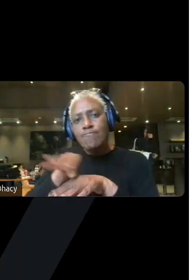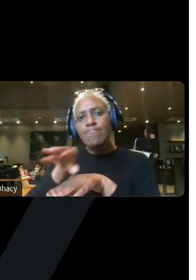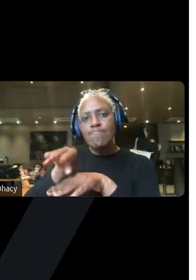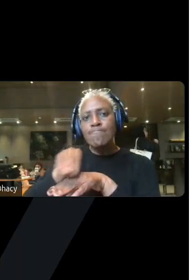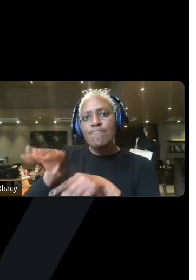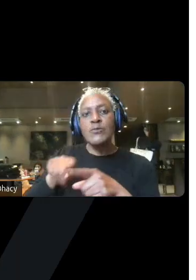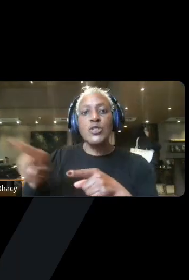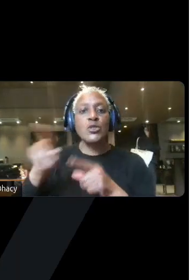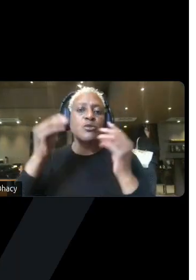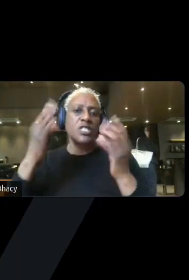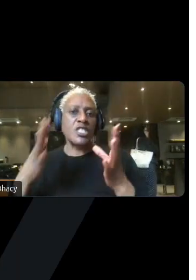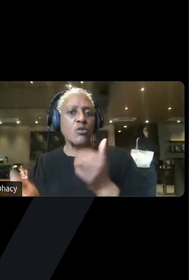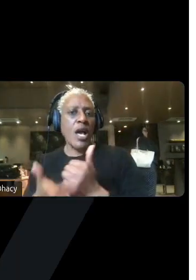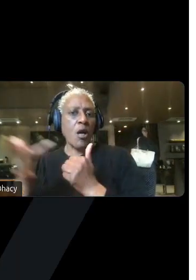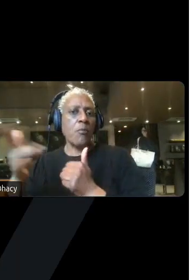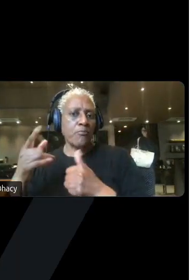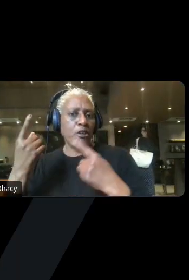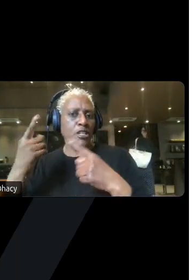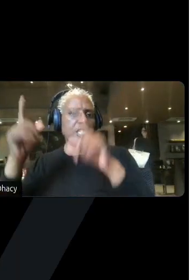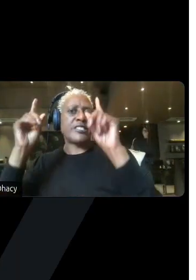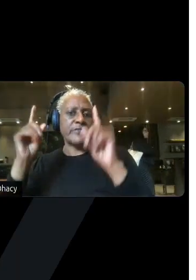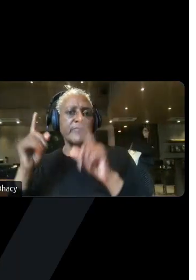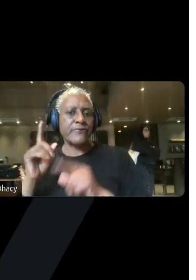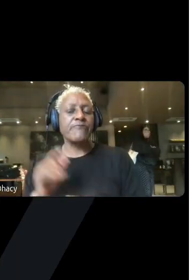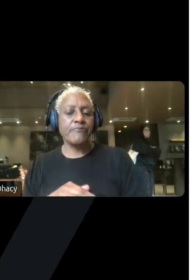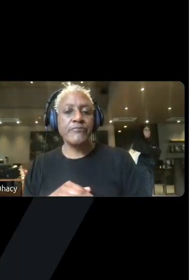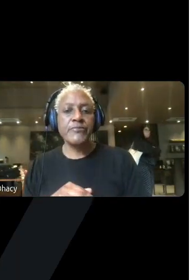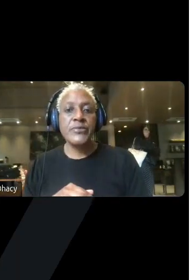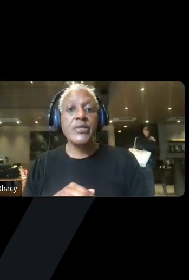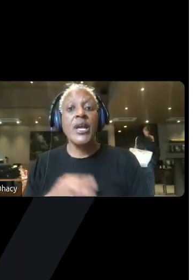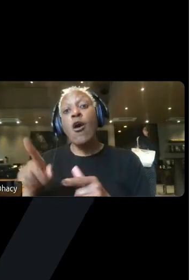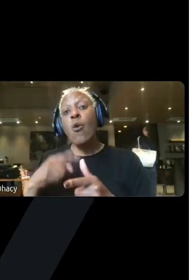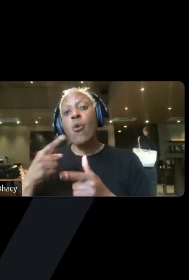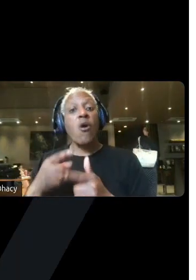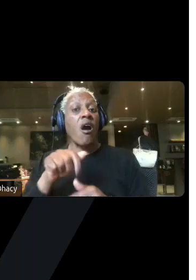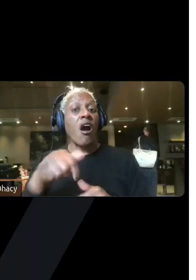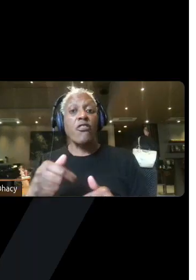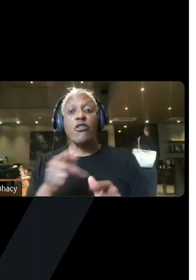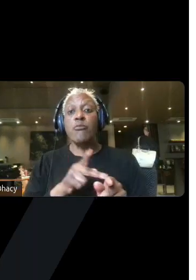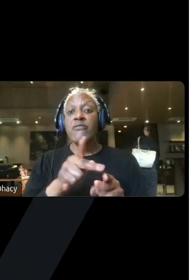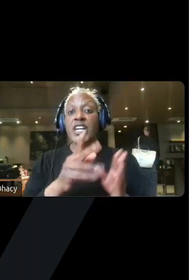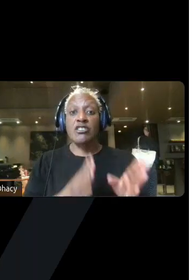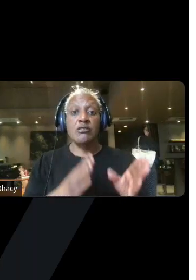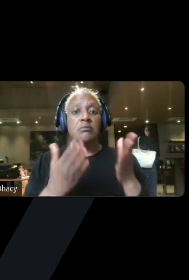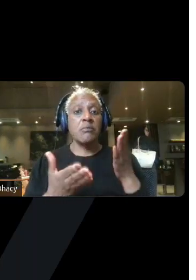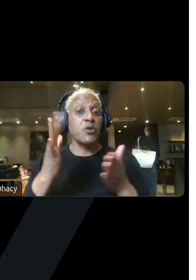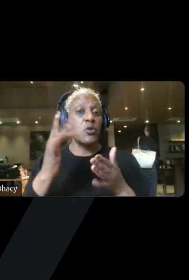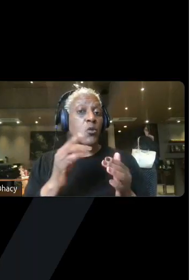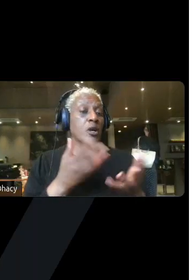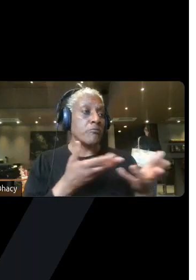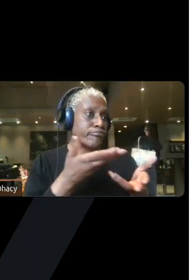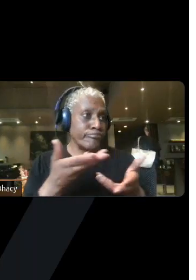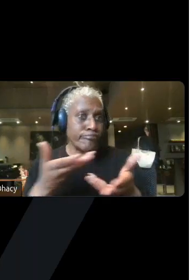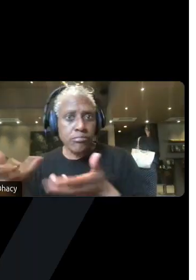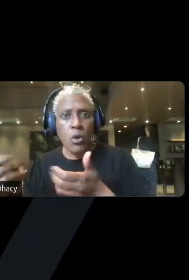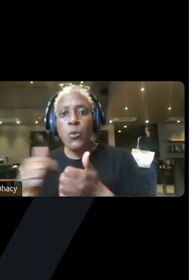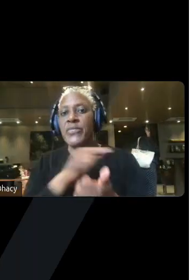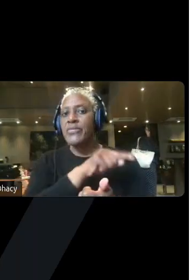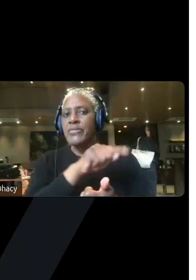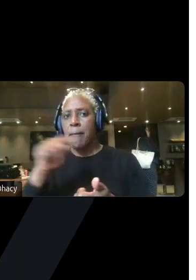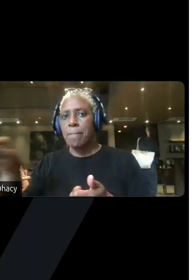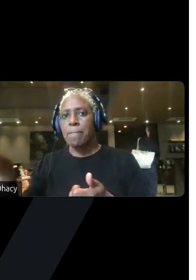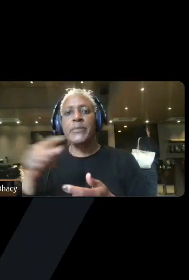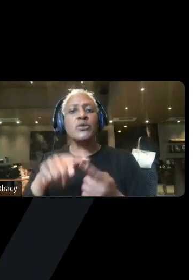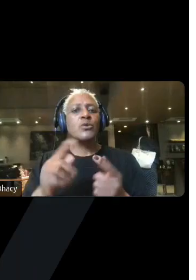to work with the other professionals in your building to give them tips and tricks on things they might do to reach students who may need things in a